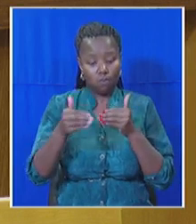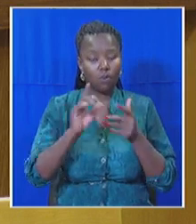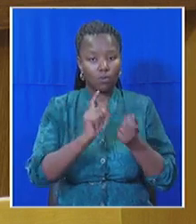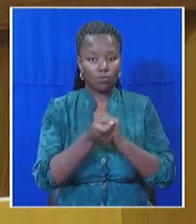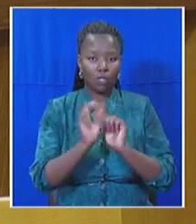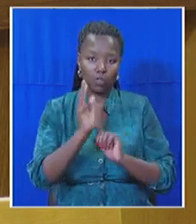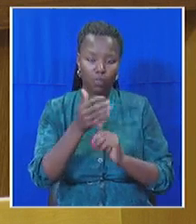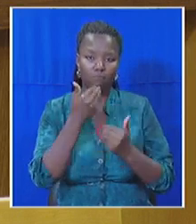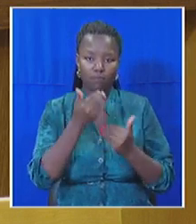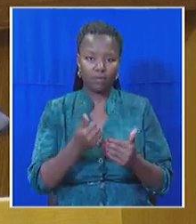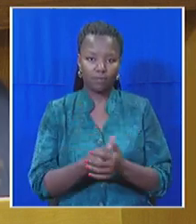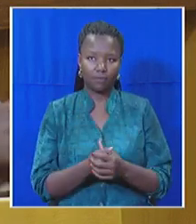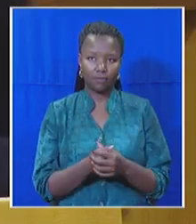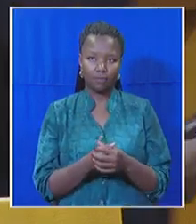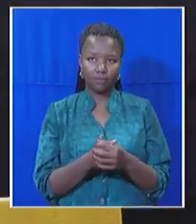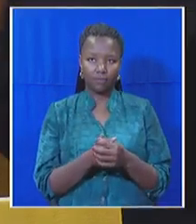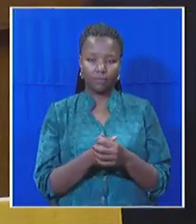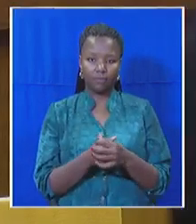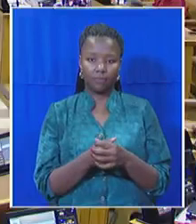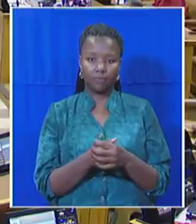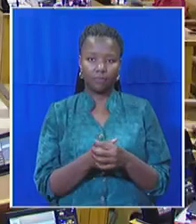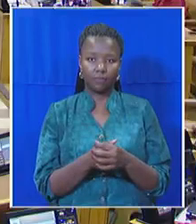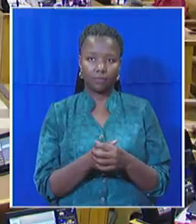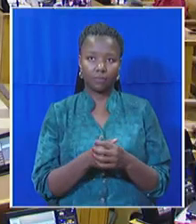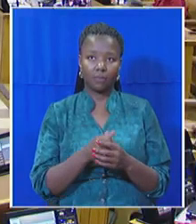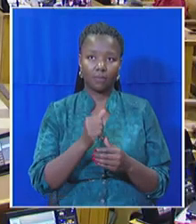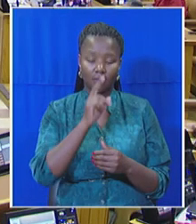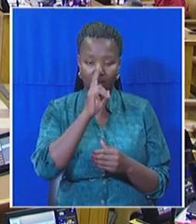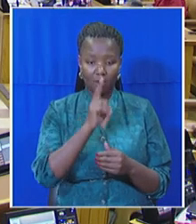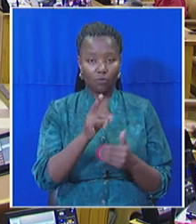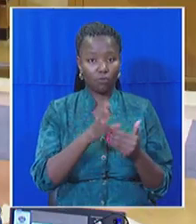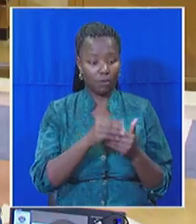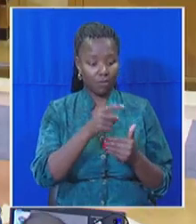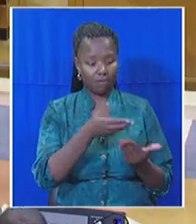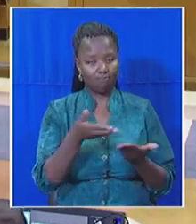their attention. Thanks, Speaker. Honourable members.